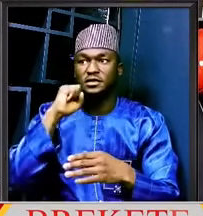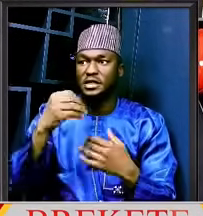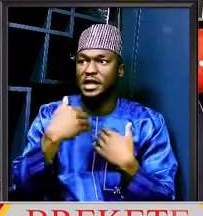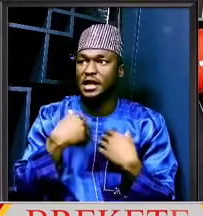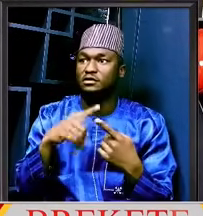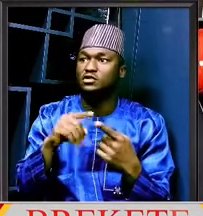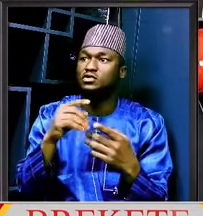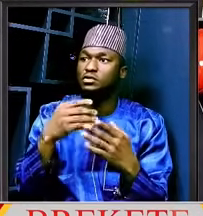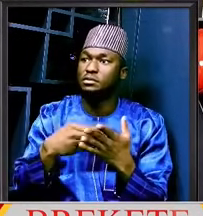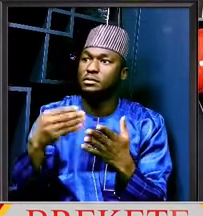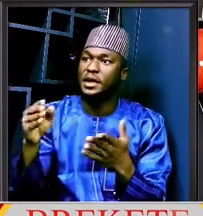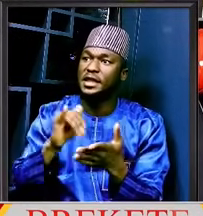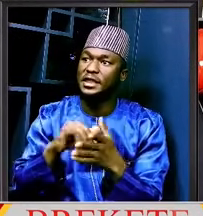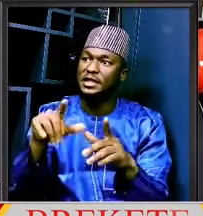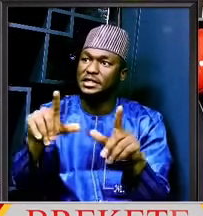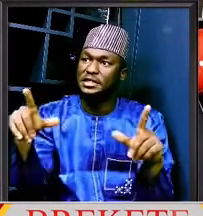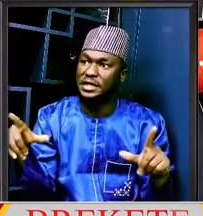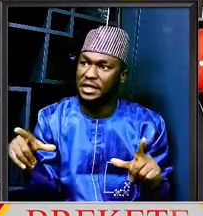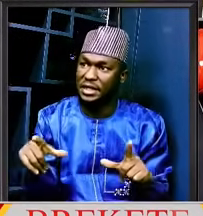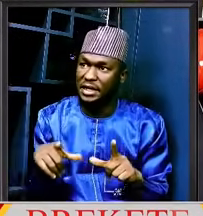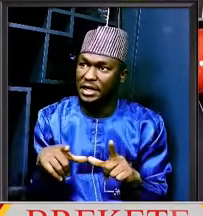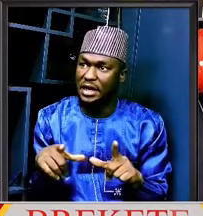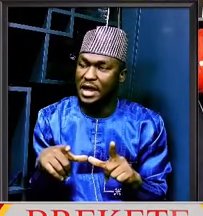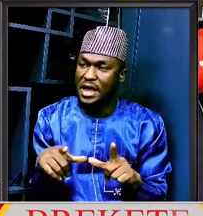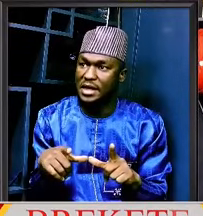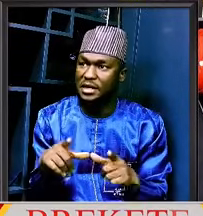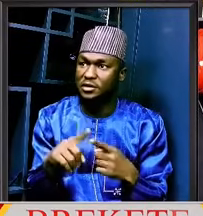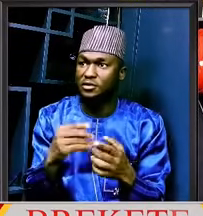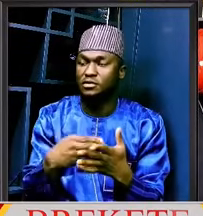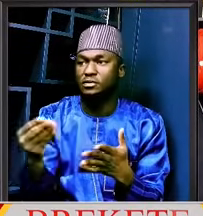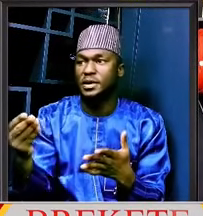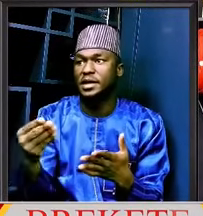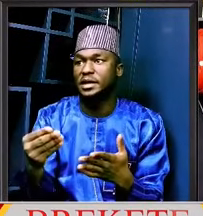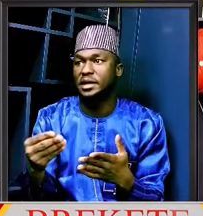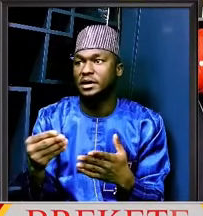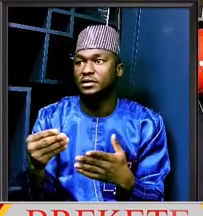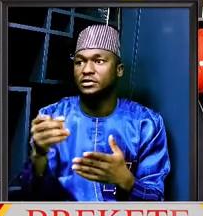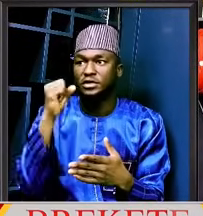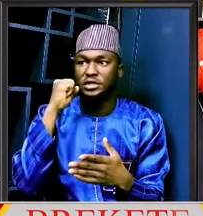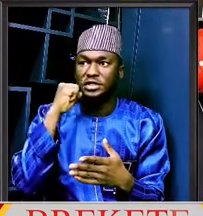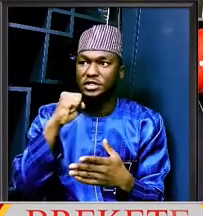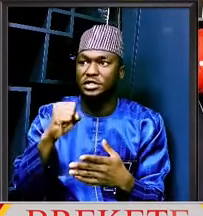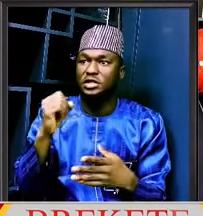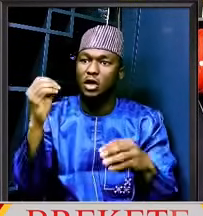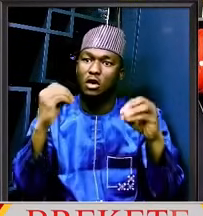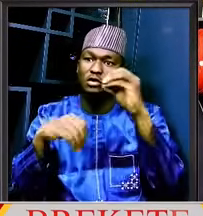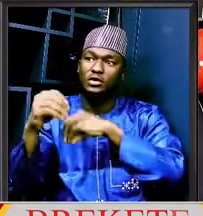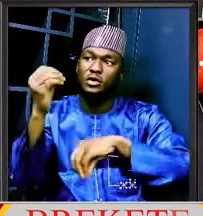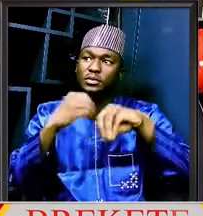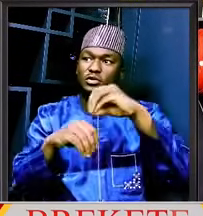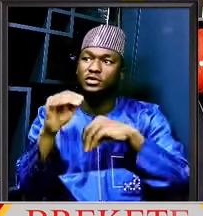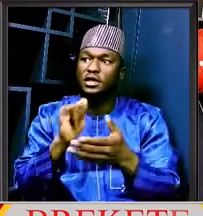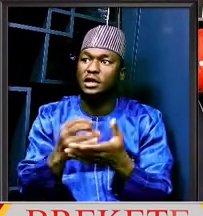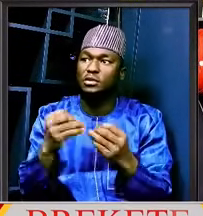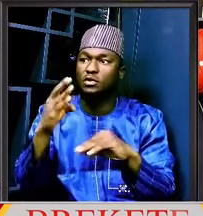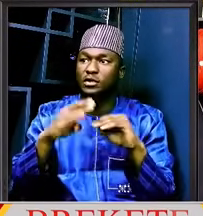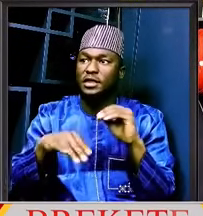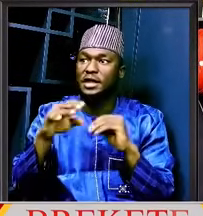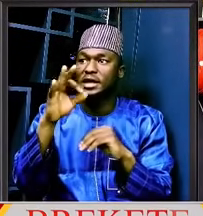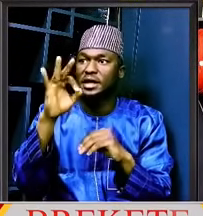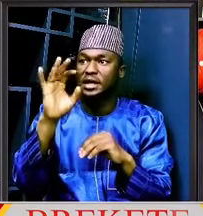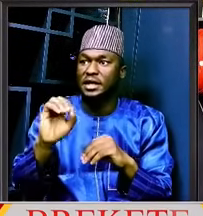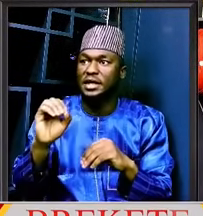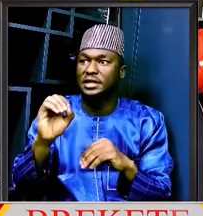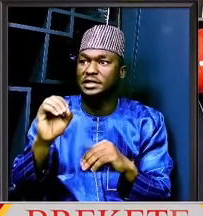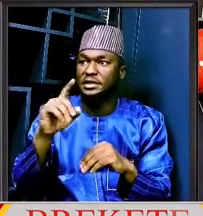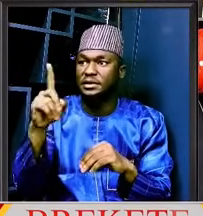land and build that house, she entered what they call suicide contribution, where more than 90% of your salary goes to